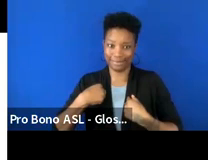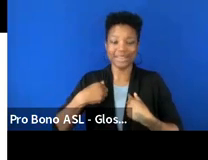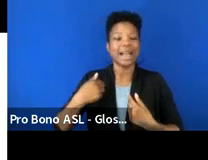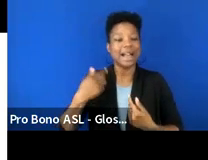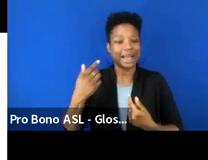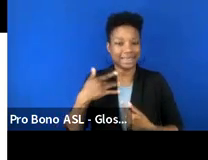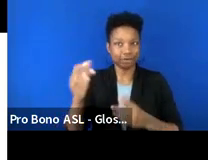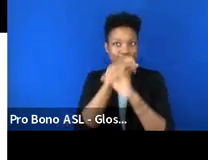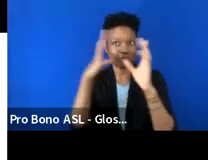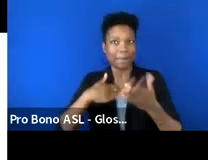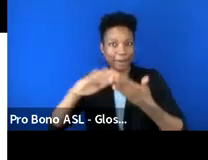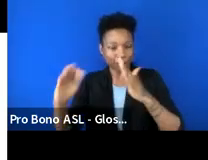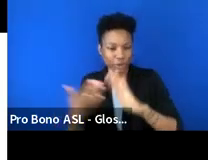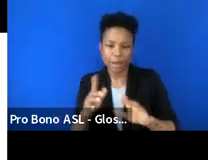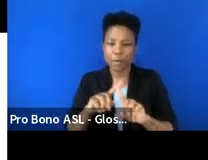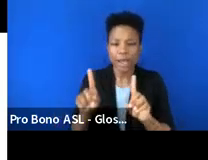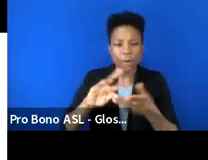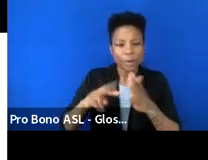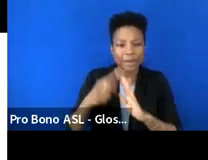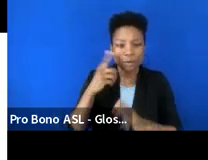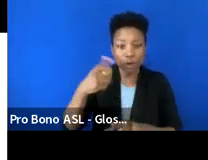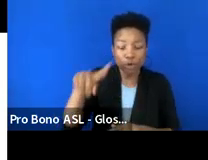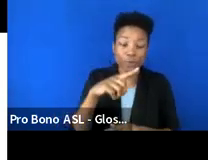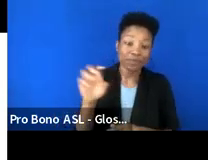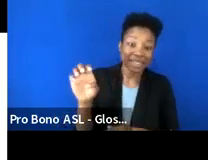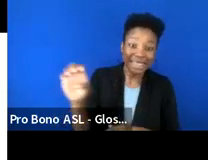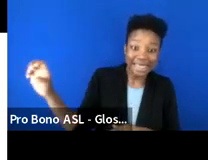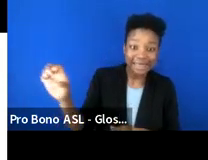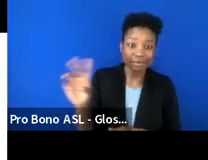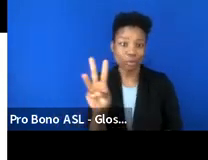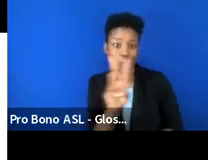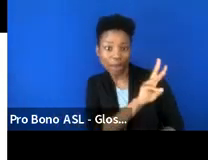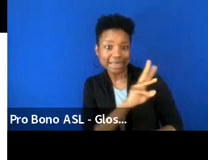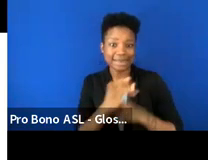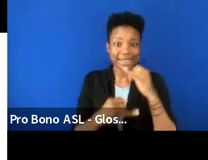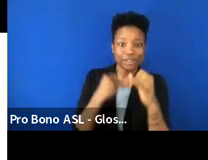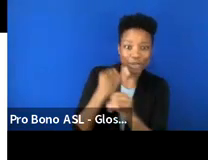you're from the East Coast, West Coast, maybe it's an international audience. Just getting really specific for you.